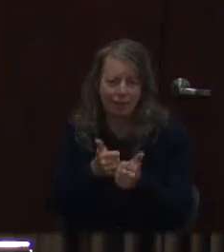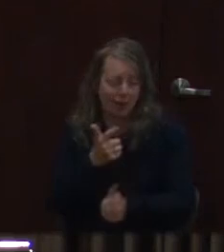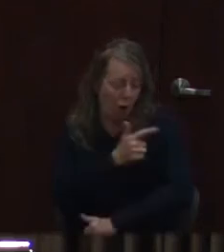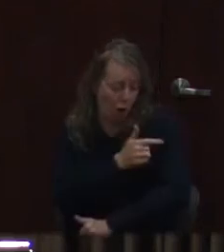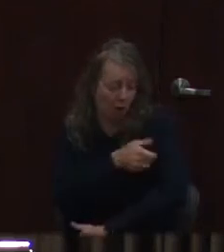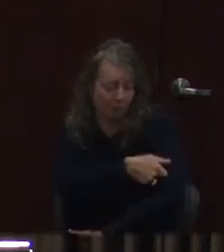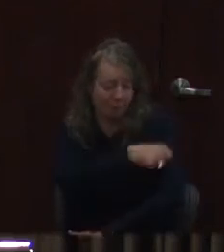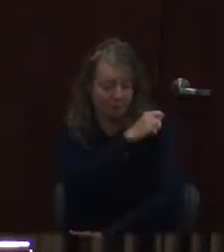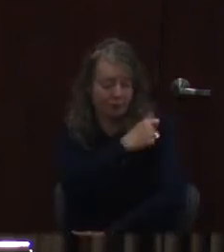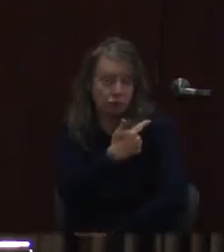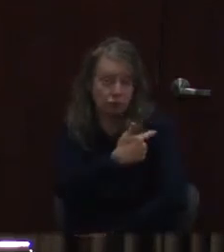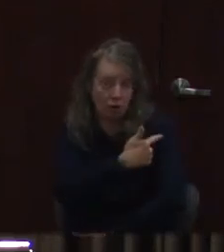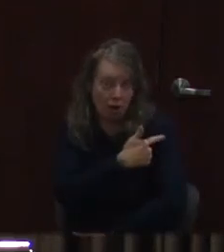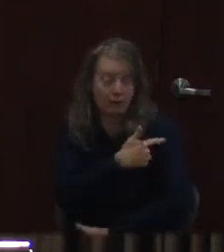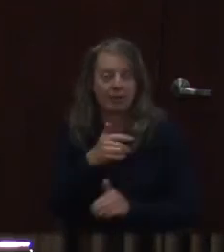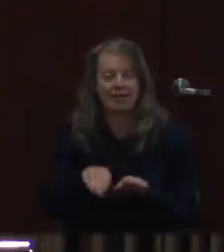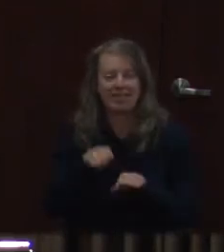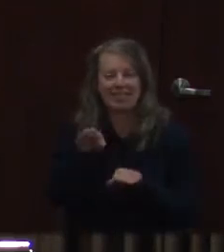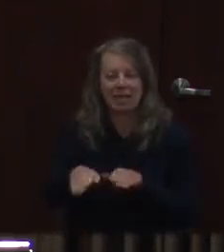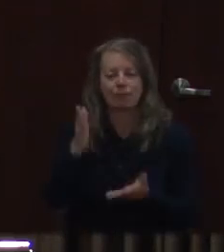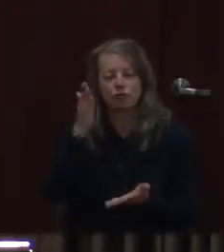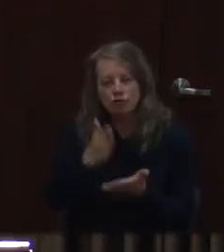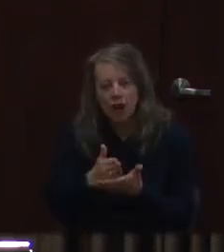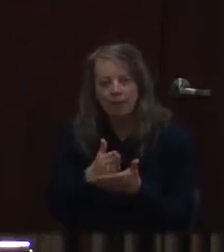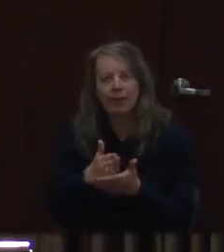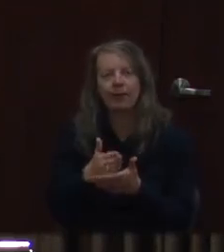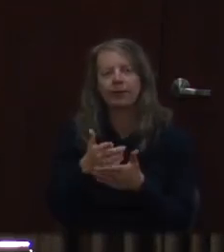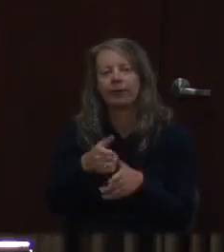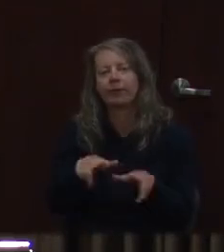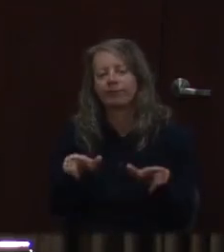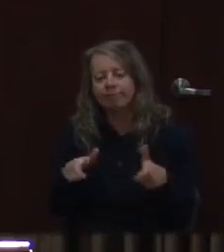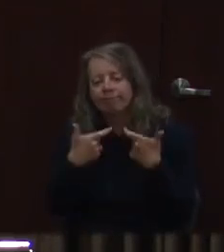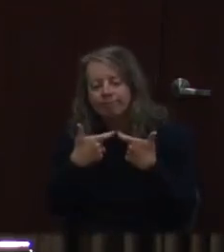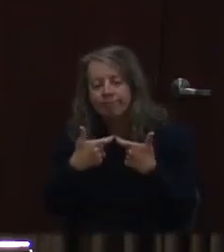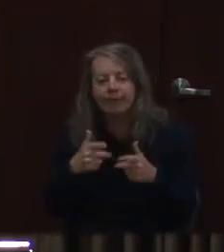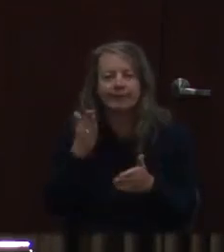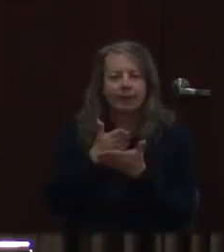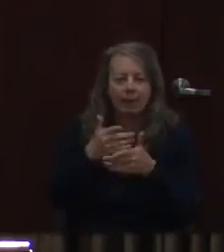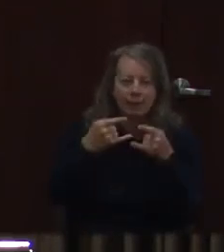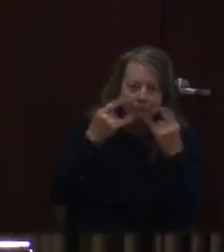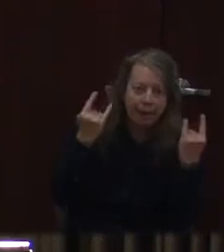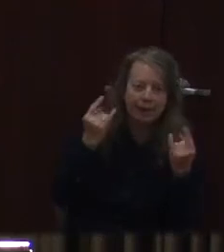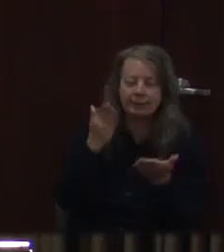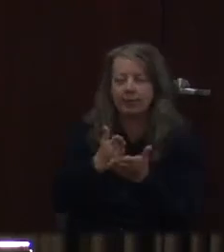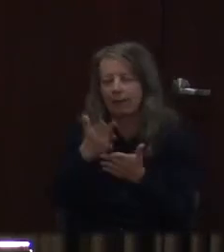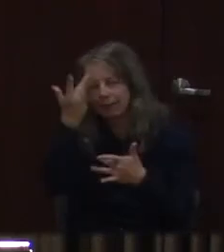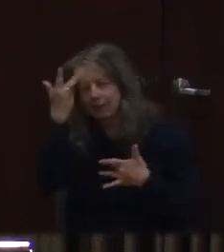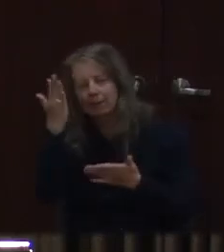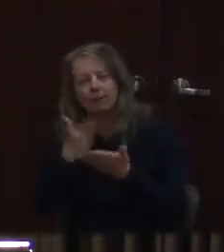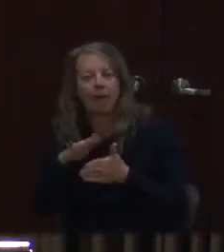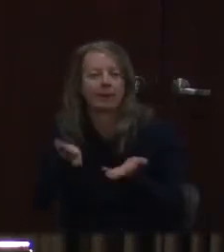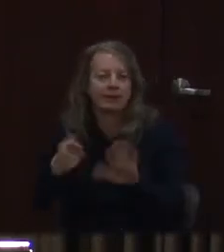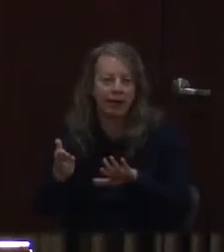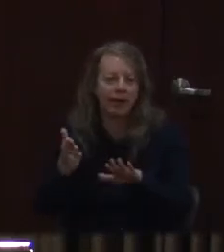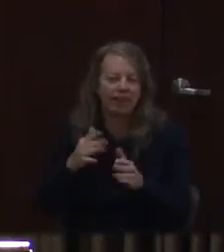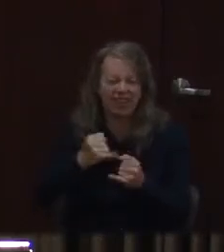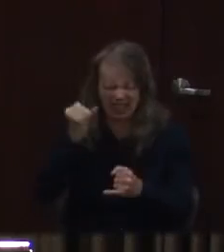shot is a step toward ending restrictions, ending sickness and death, and ending this pandemic. So please check